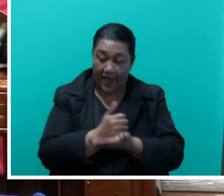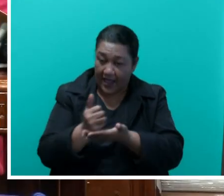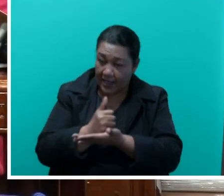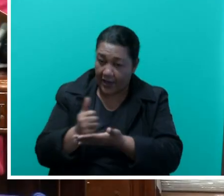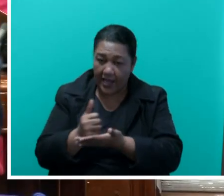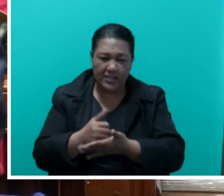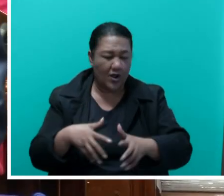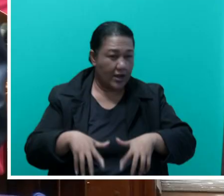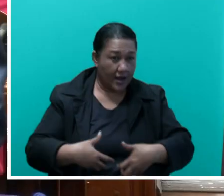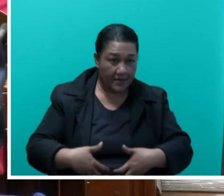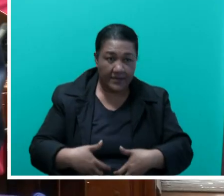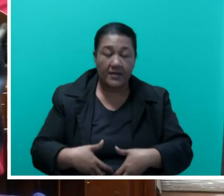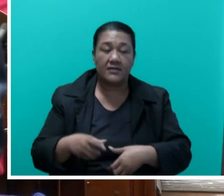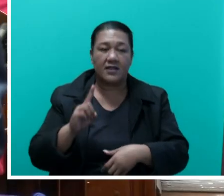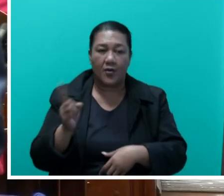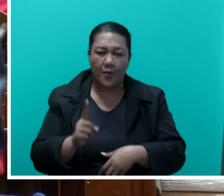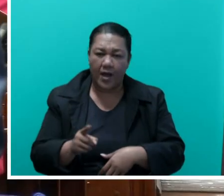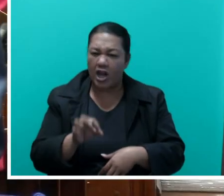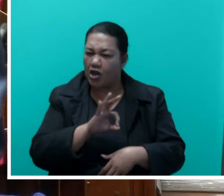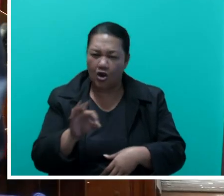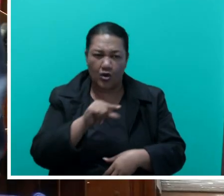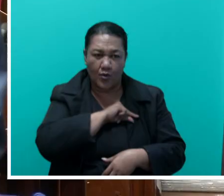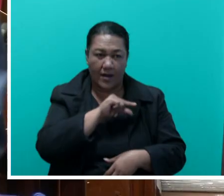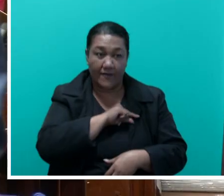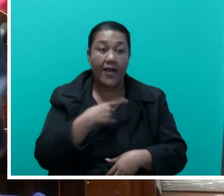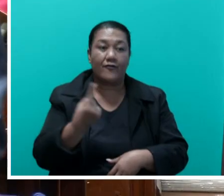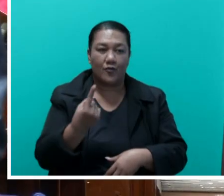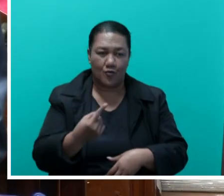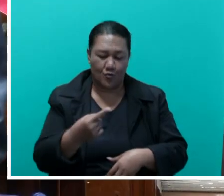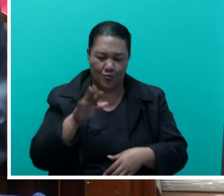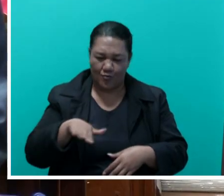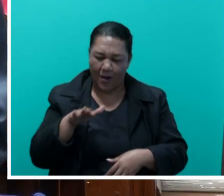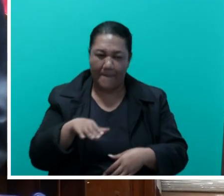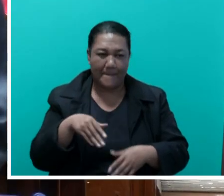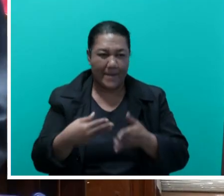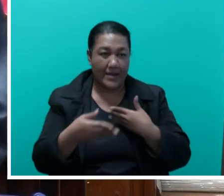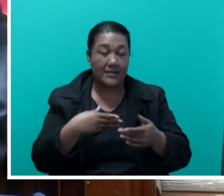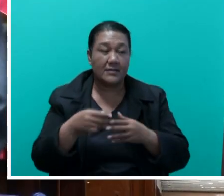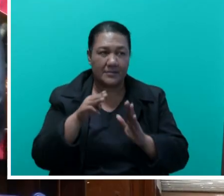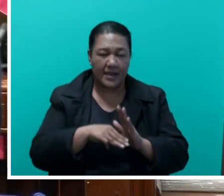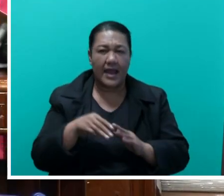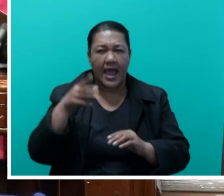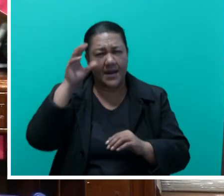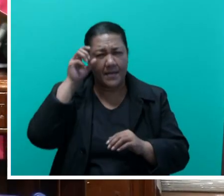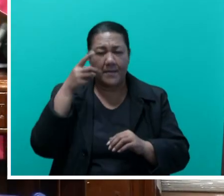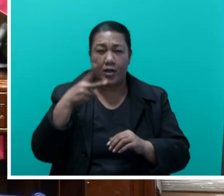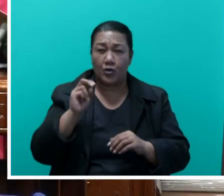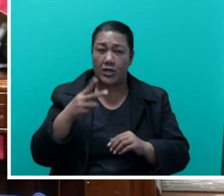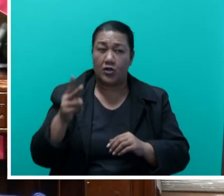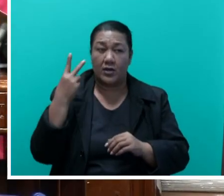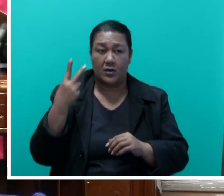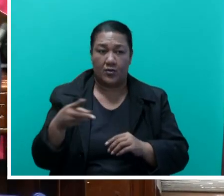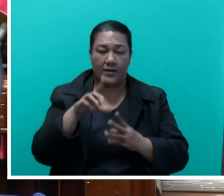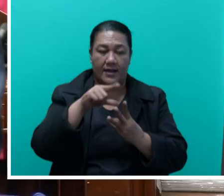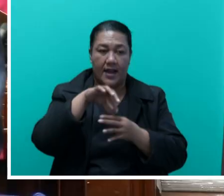of incompetence or poor management. I remind the House again that during the elections in 2022,